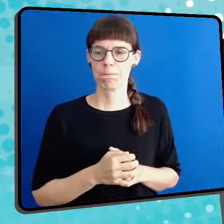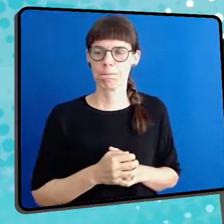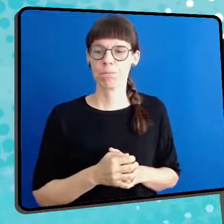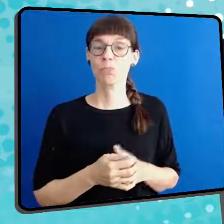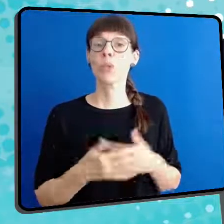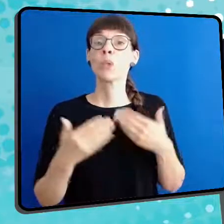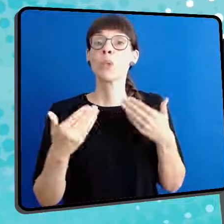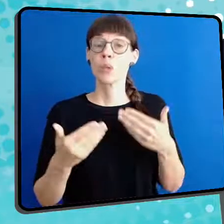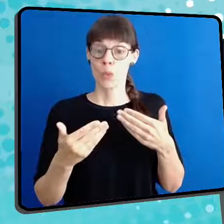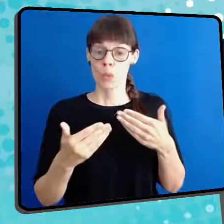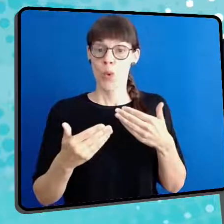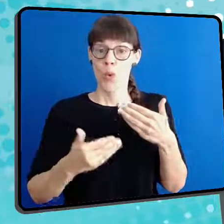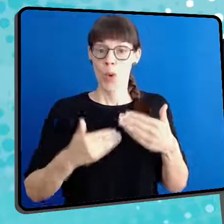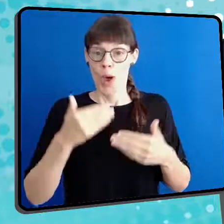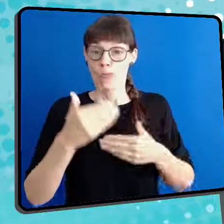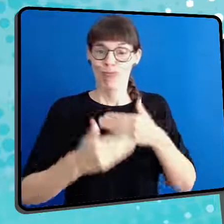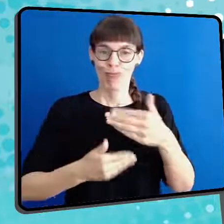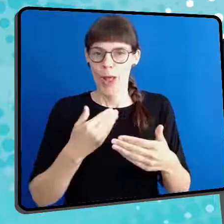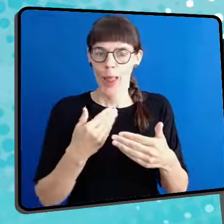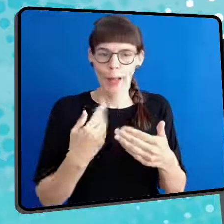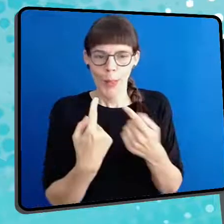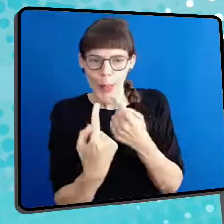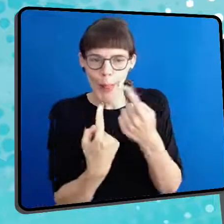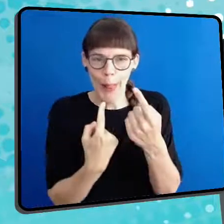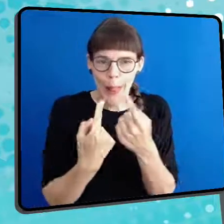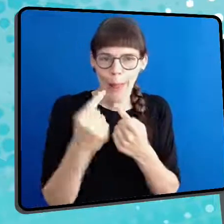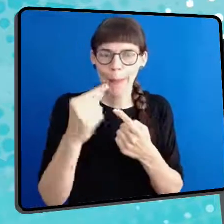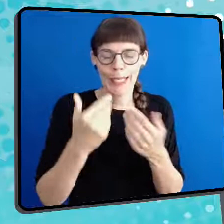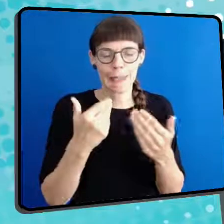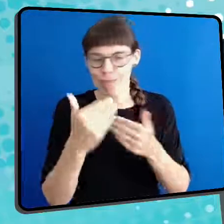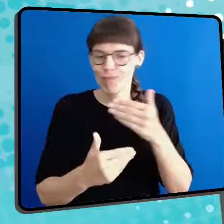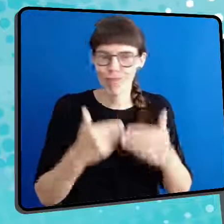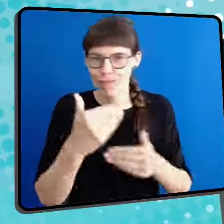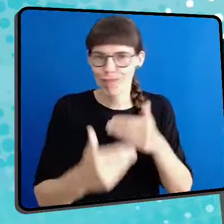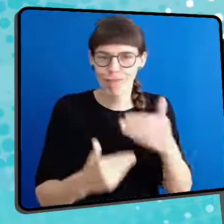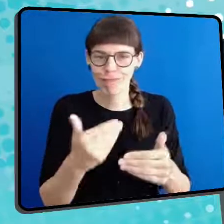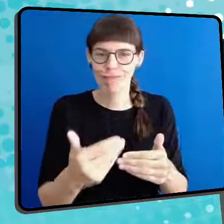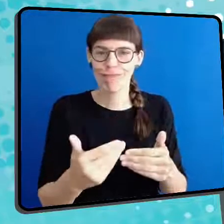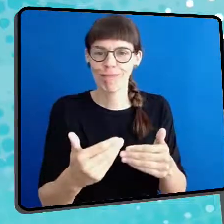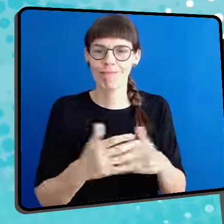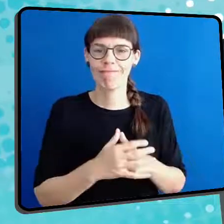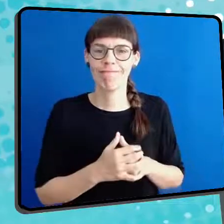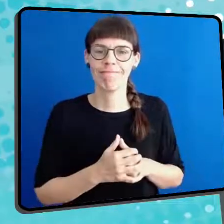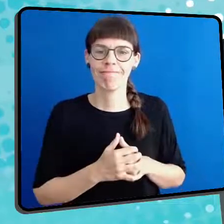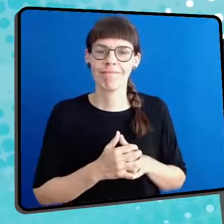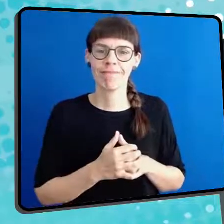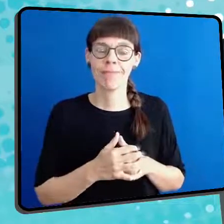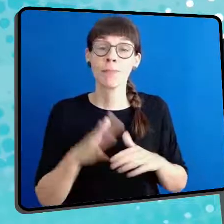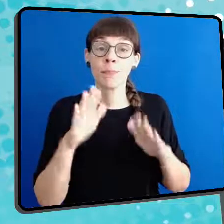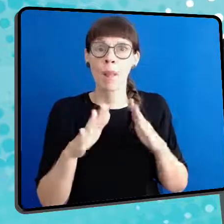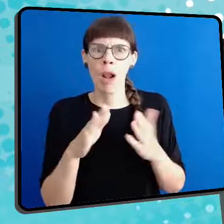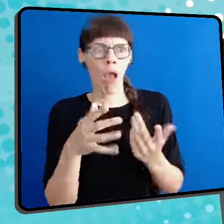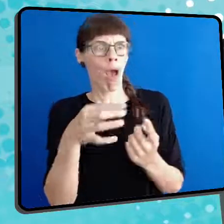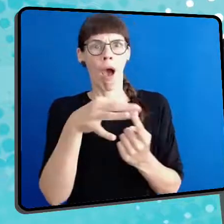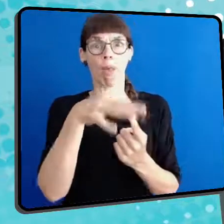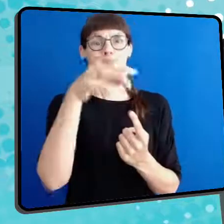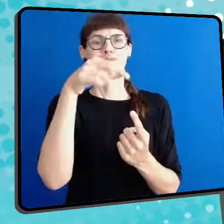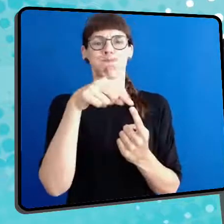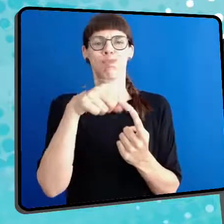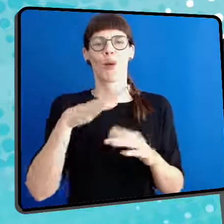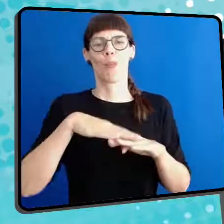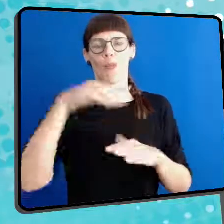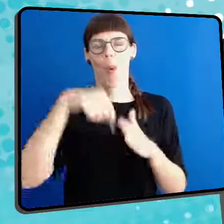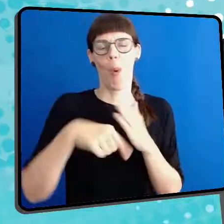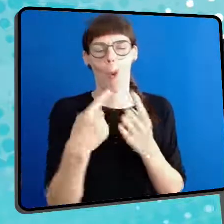as well, and kind of discuss further if there's any unusual pieces. We get different answers